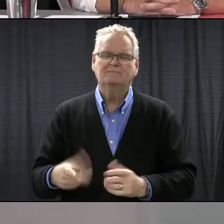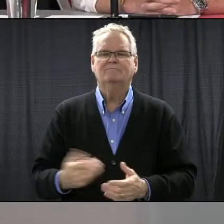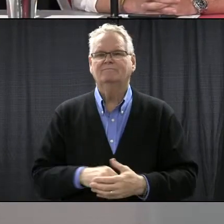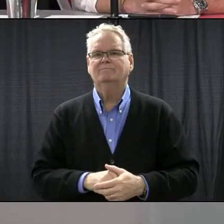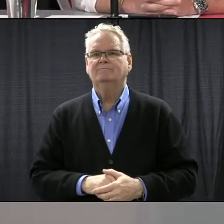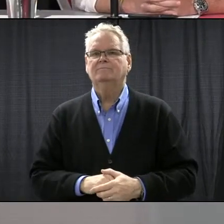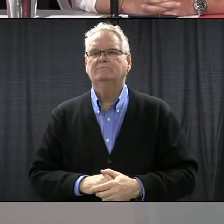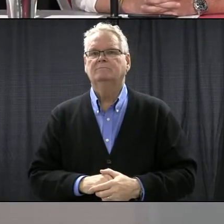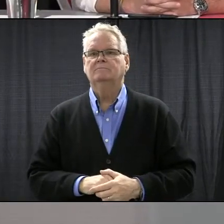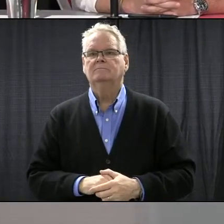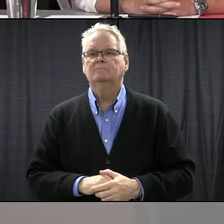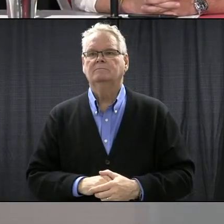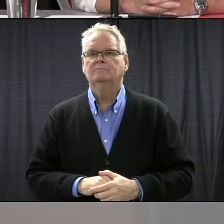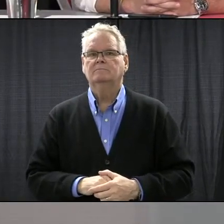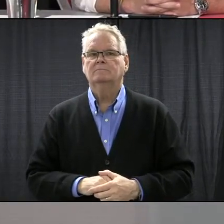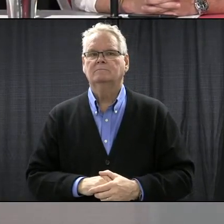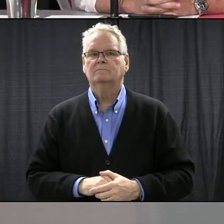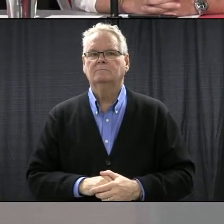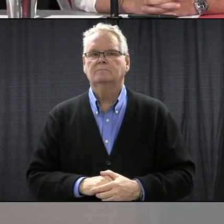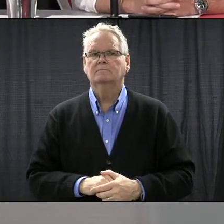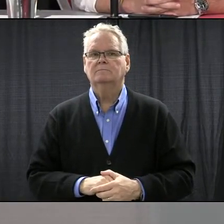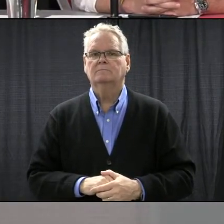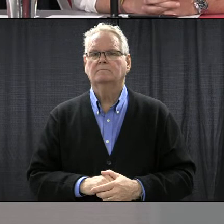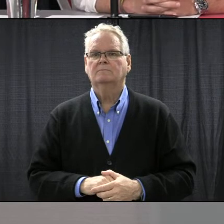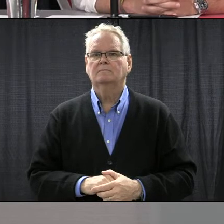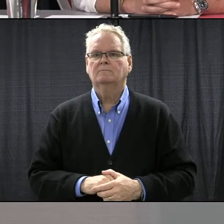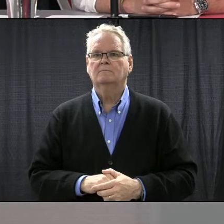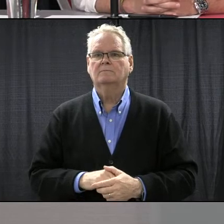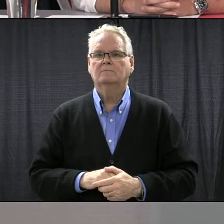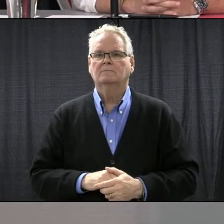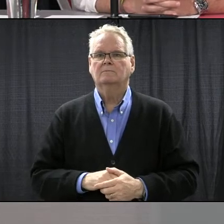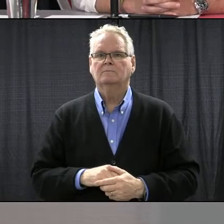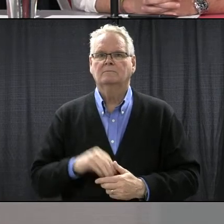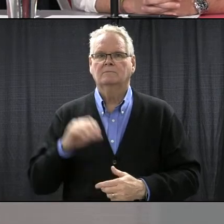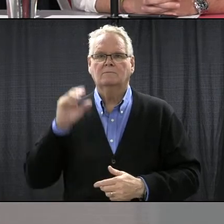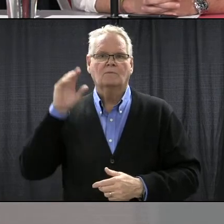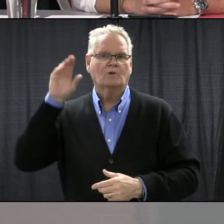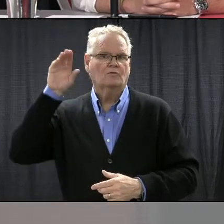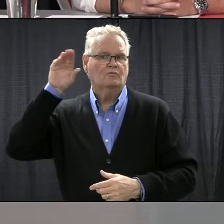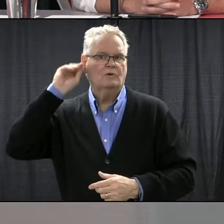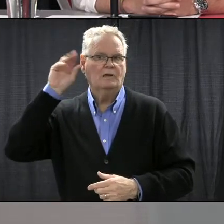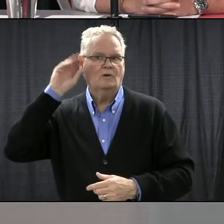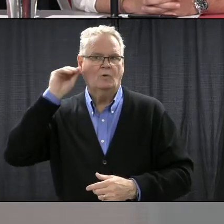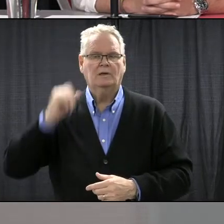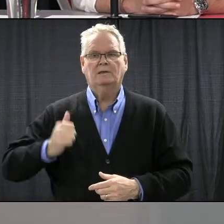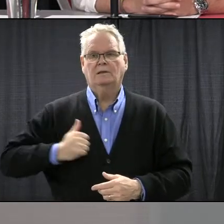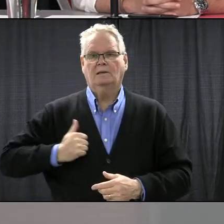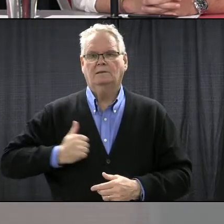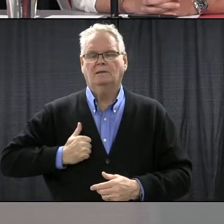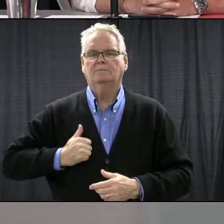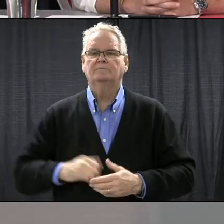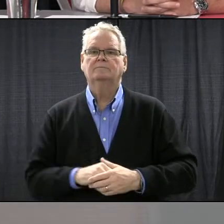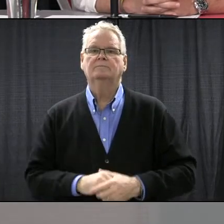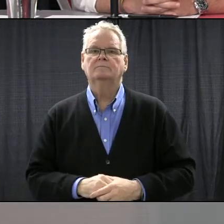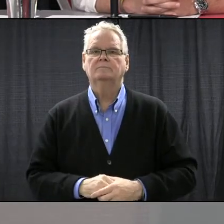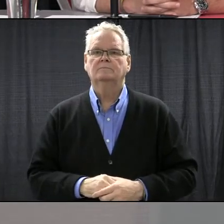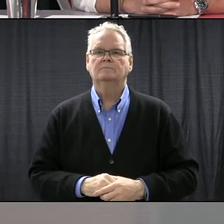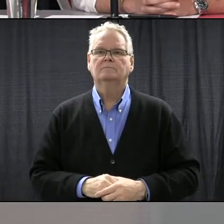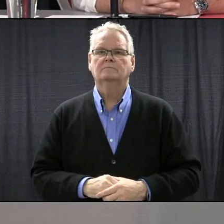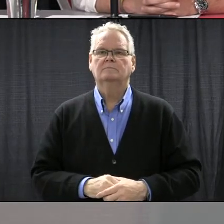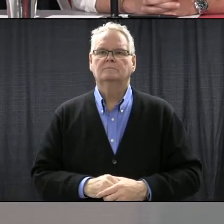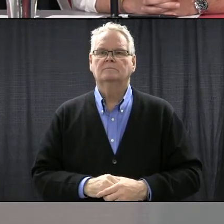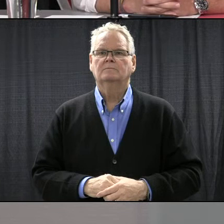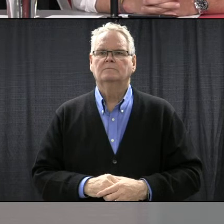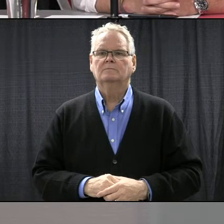Our next questions are from Patrick Butler with Radio Canada. Please go ahead and make your way to the mic. I also have a question about these new clinics